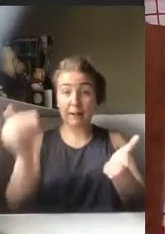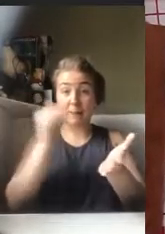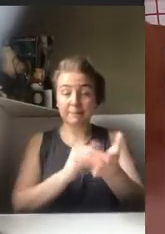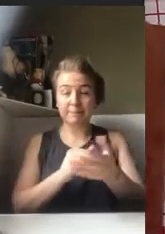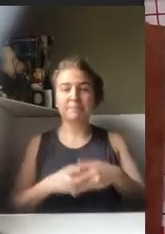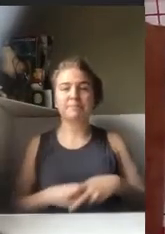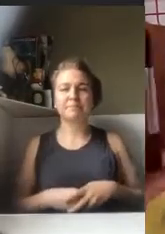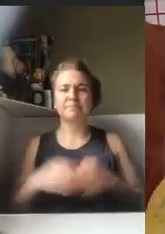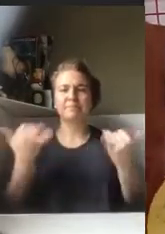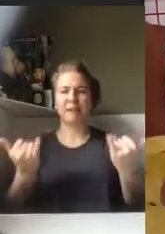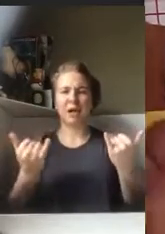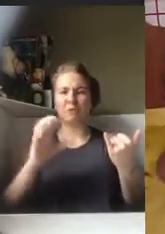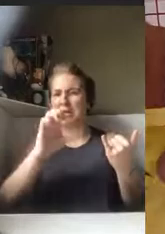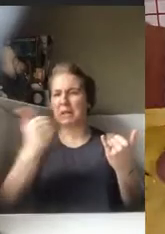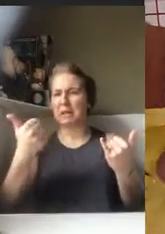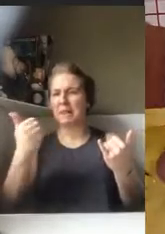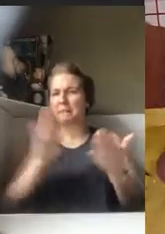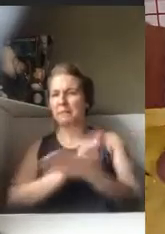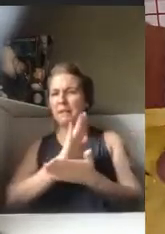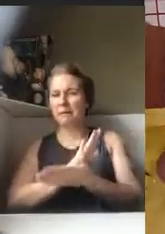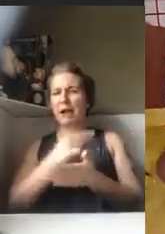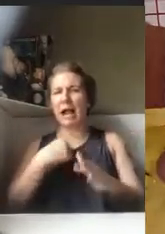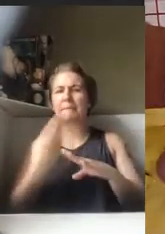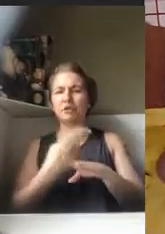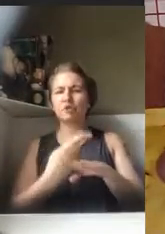I think I'll paint over this one.